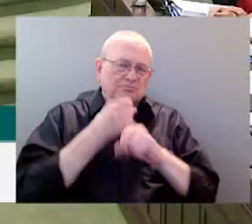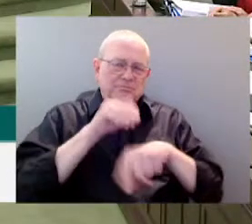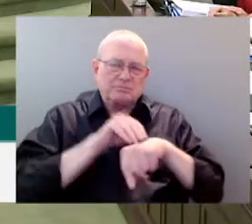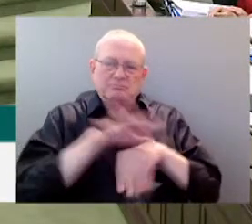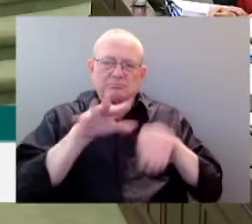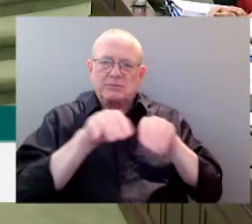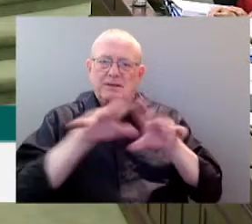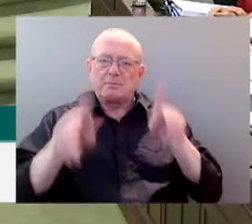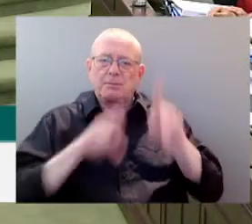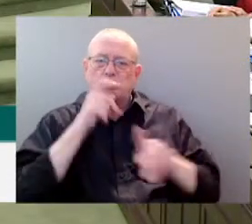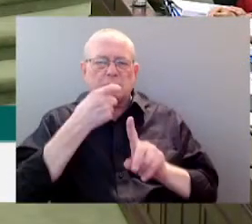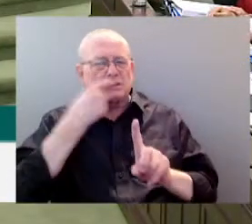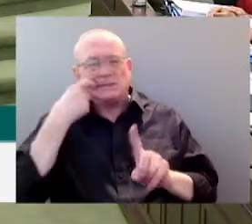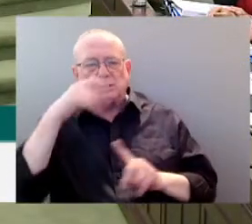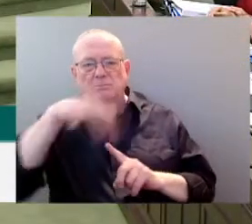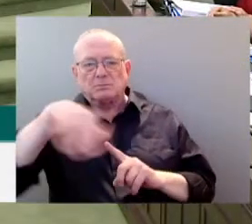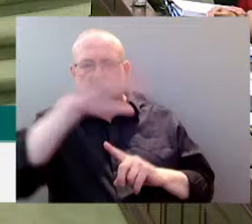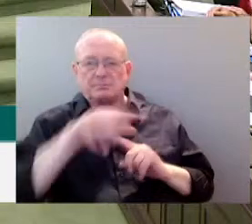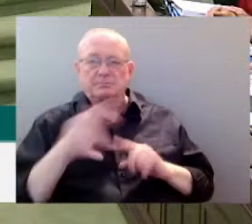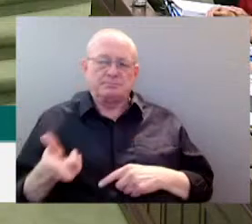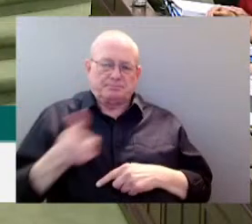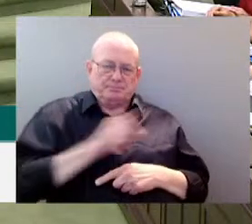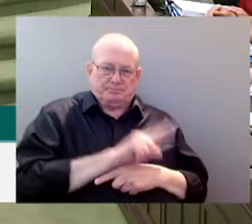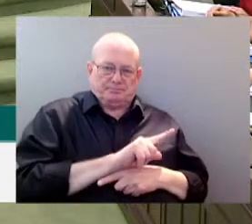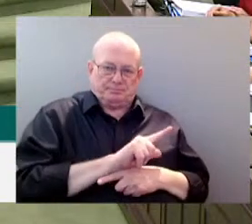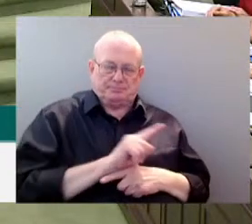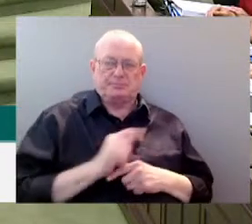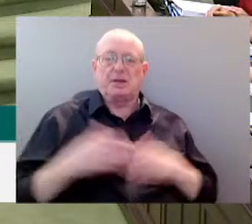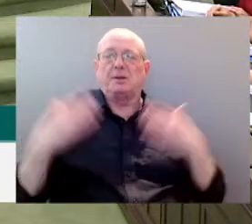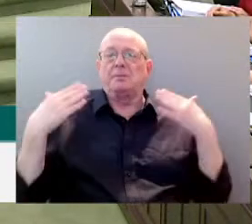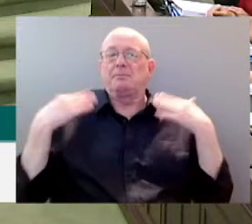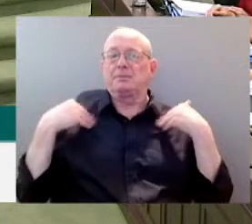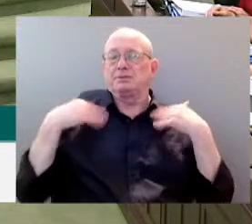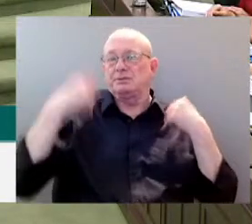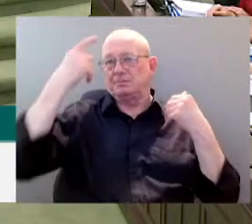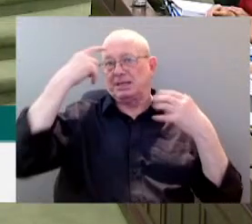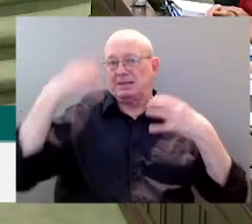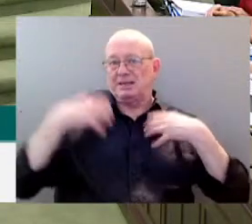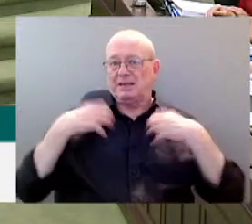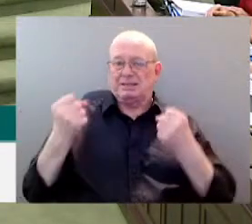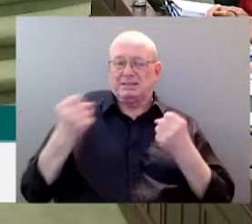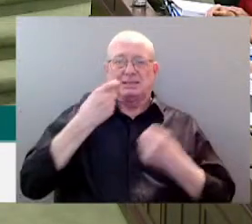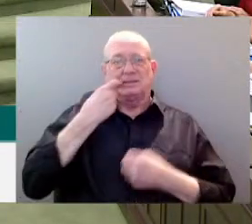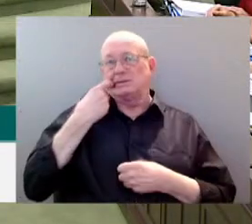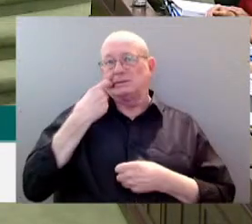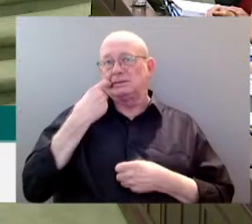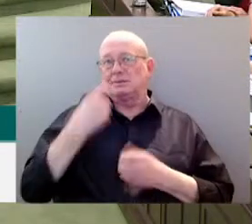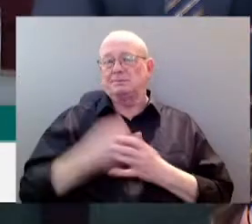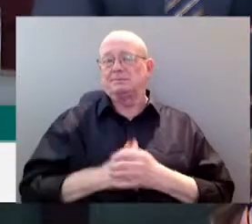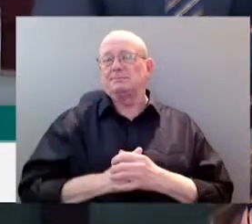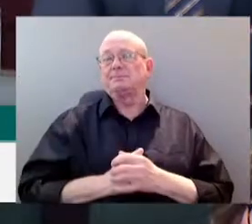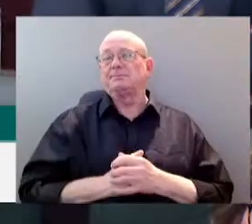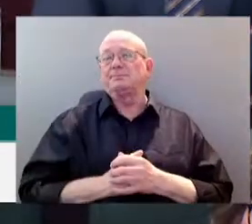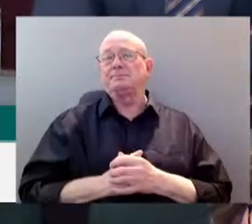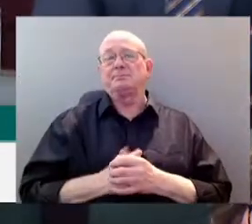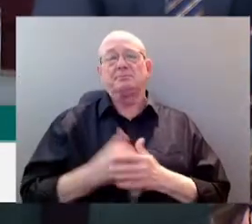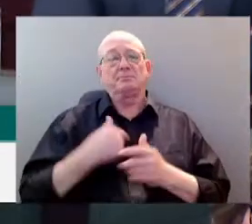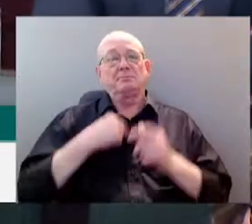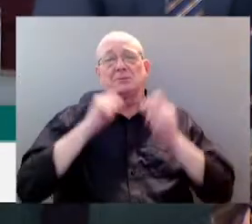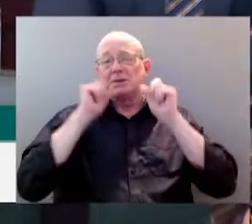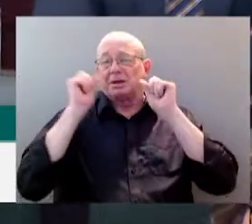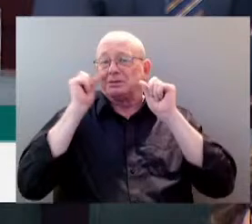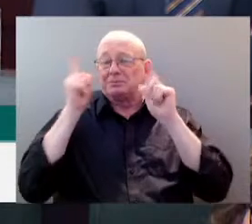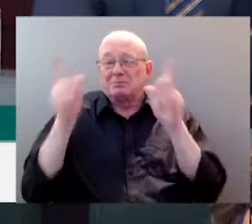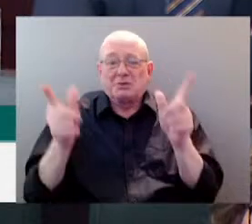The Honorable Minister mental health and addiction Mr Speaker it doesn't surprise me that the member is a supporter of the Alberta recovery model we